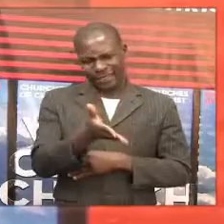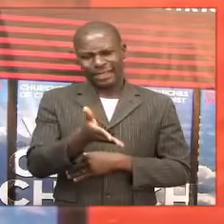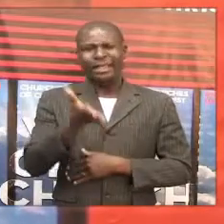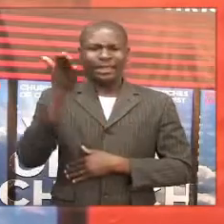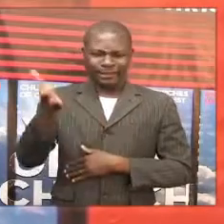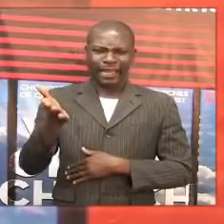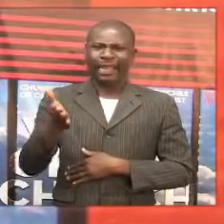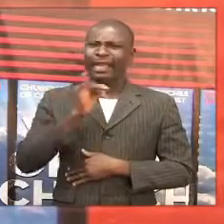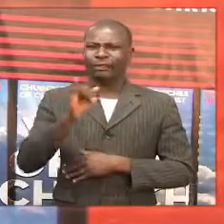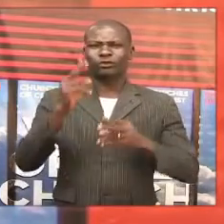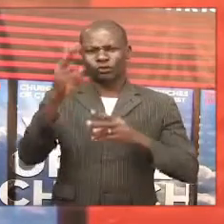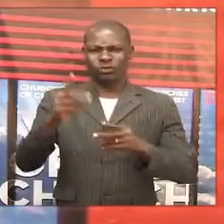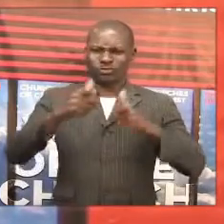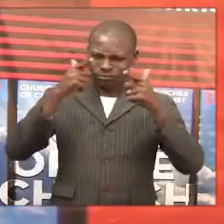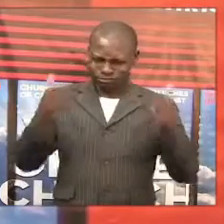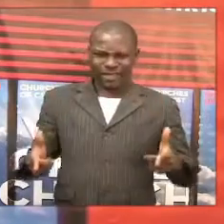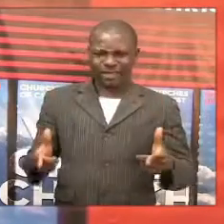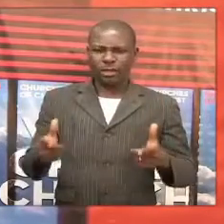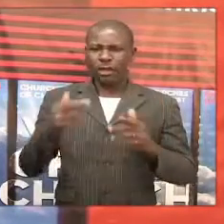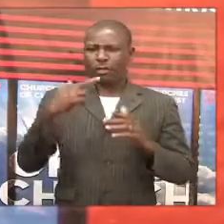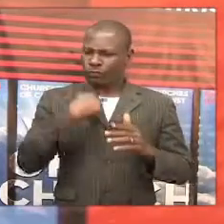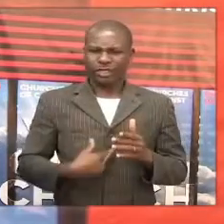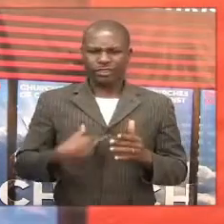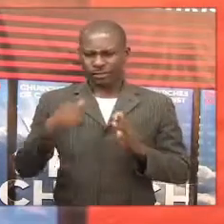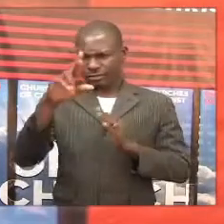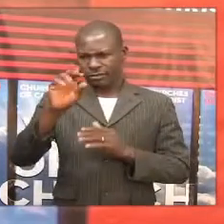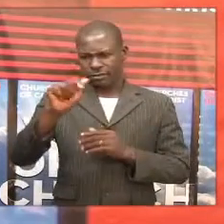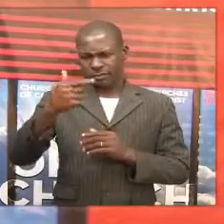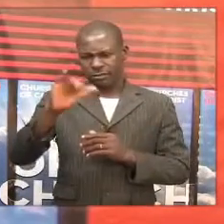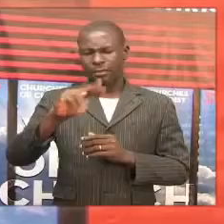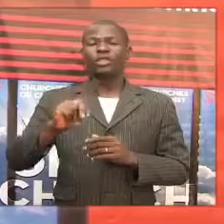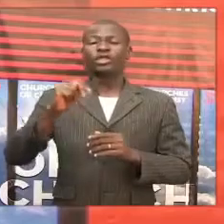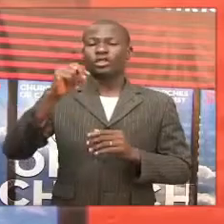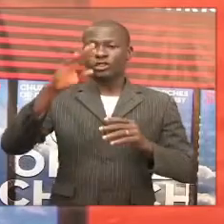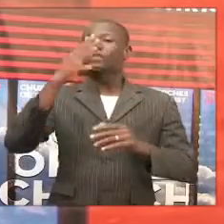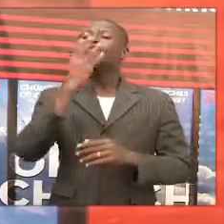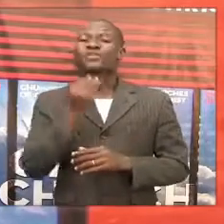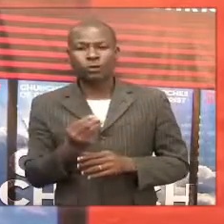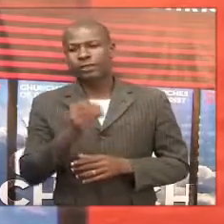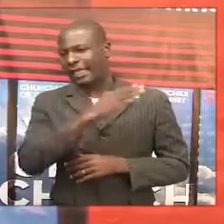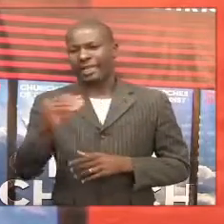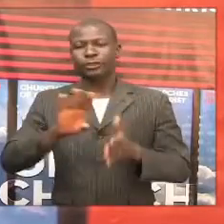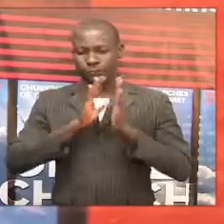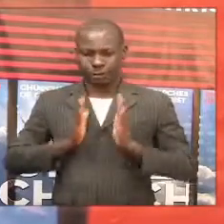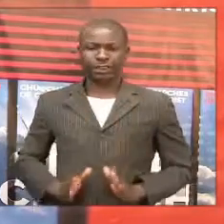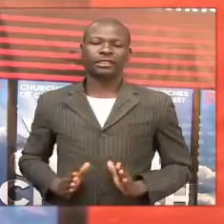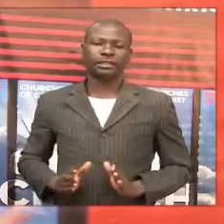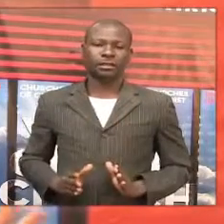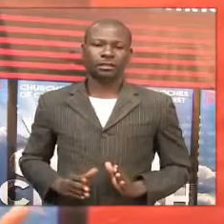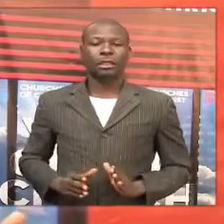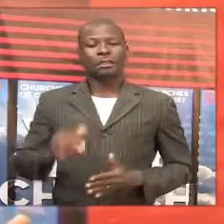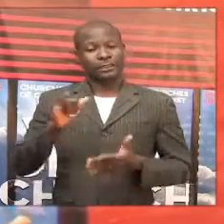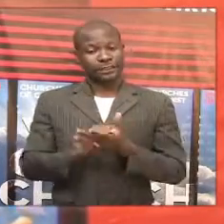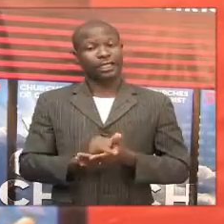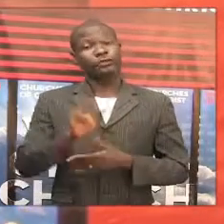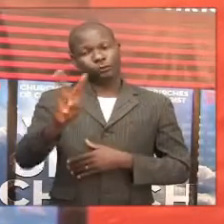akasia mere nu and a wom. Do for some any crystal sum. Sam, you know, and ya de